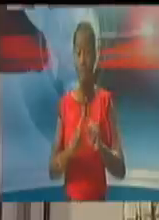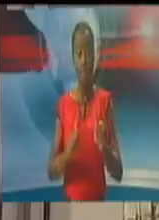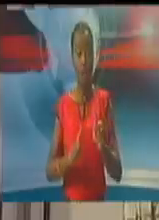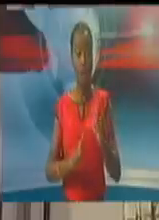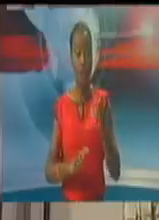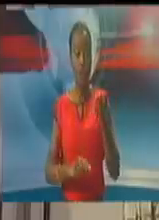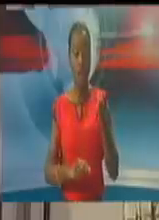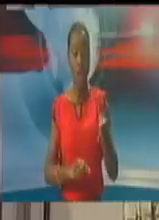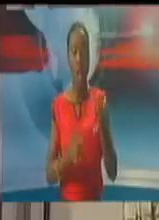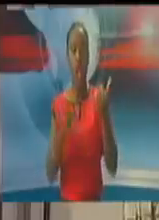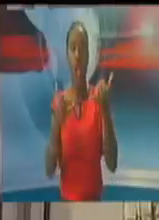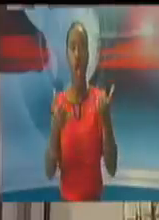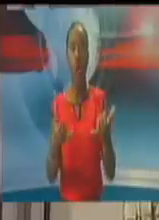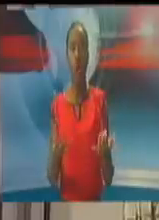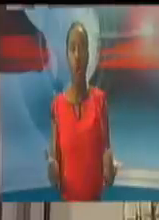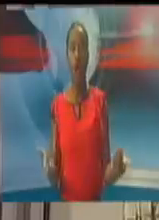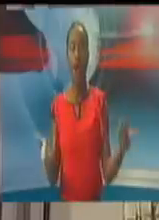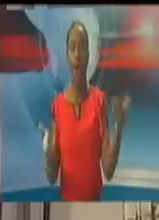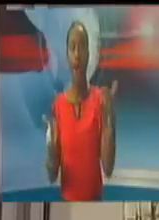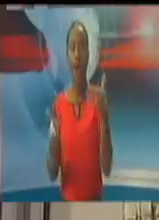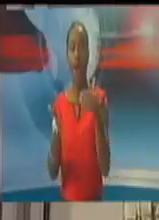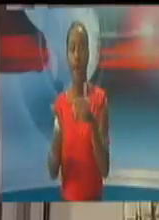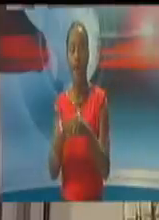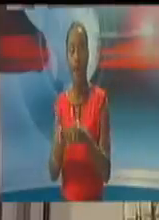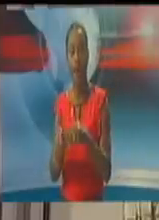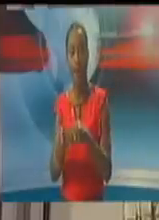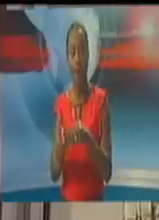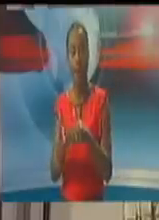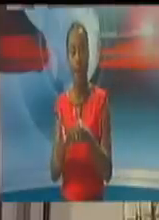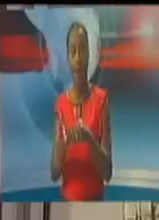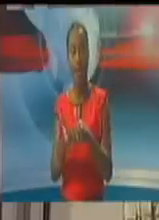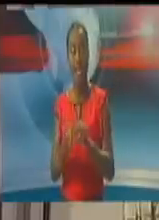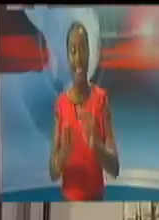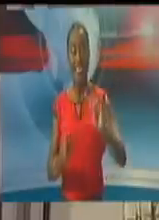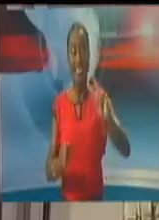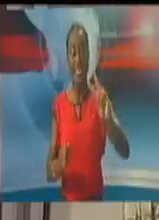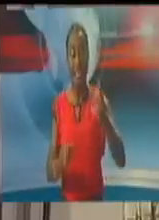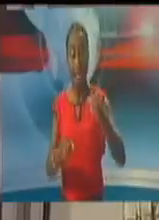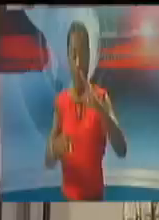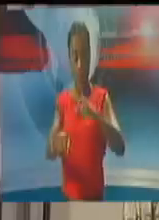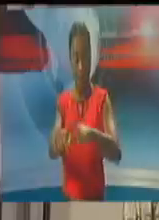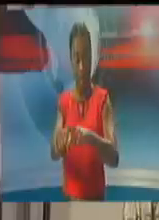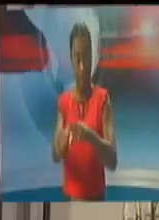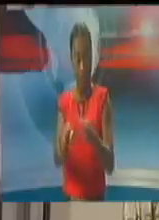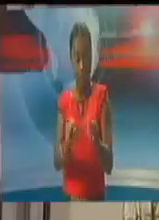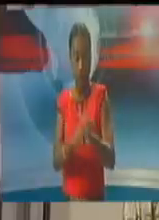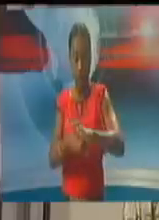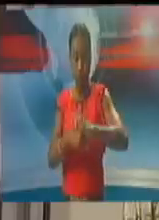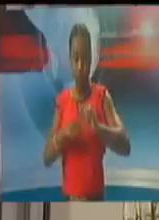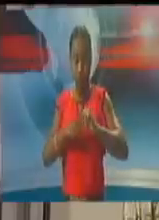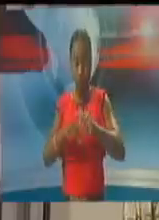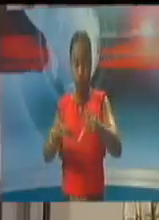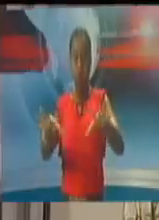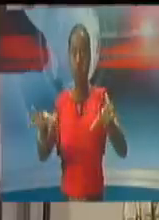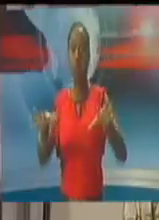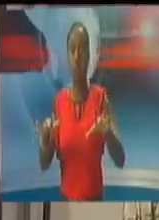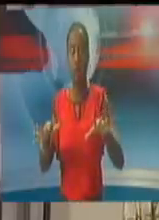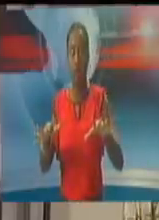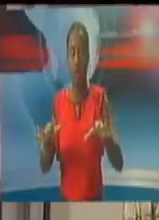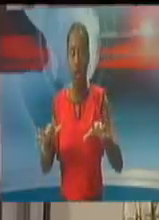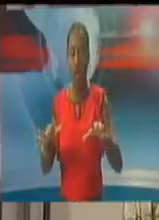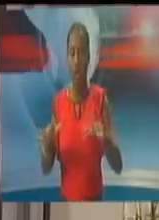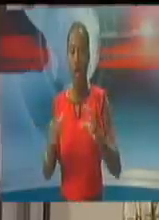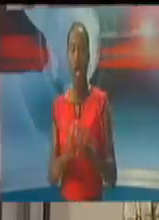in the spotlight again as it struggles to deal with a second wave of infections. The